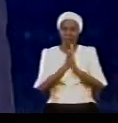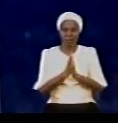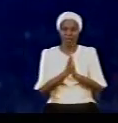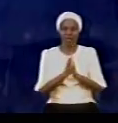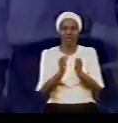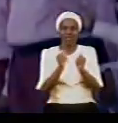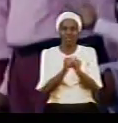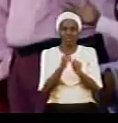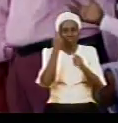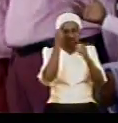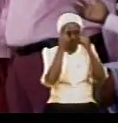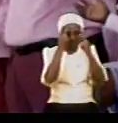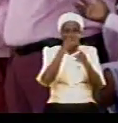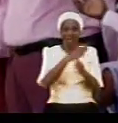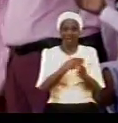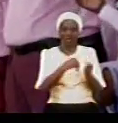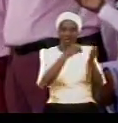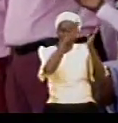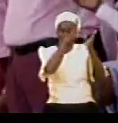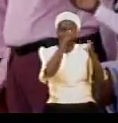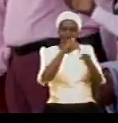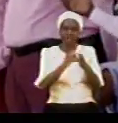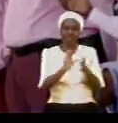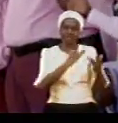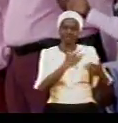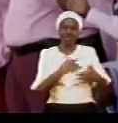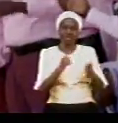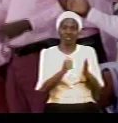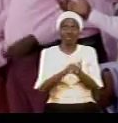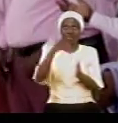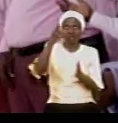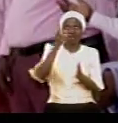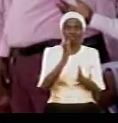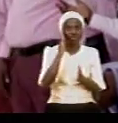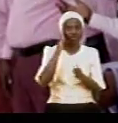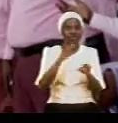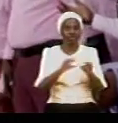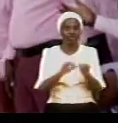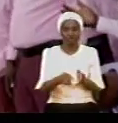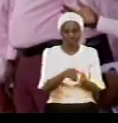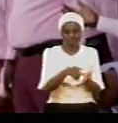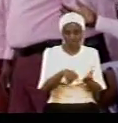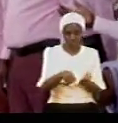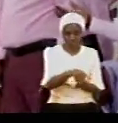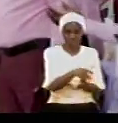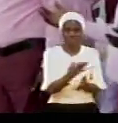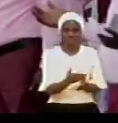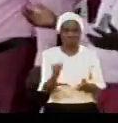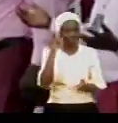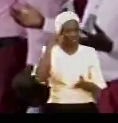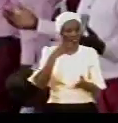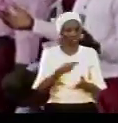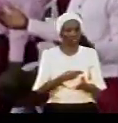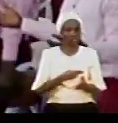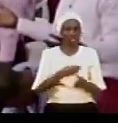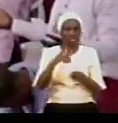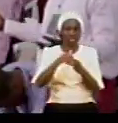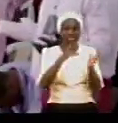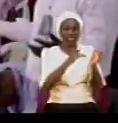things. In Jesus' mighty name we pray.